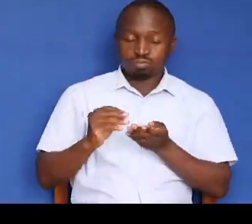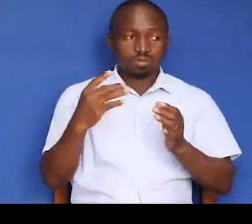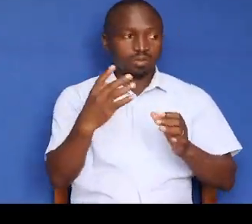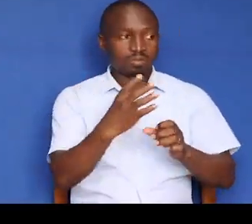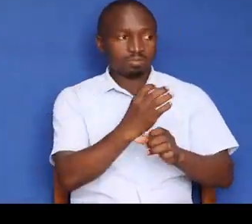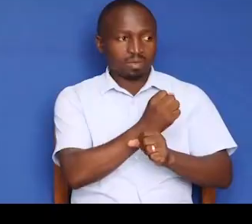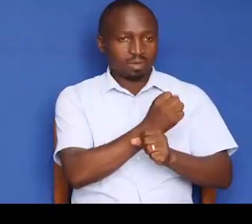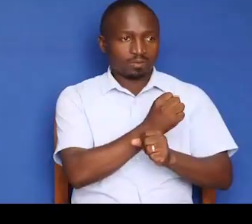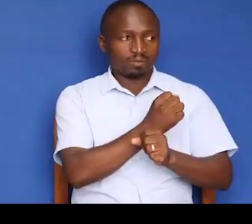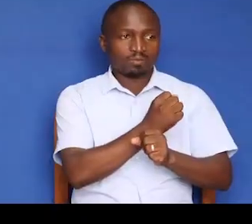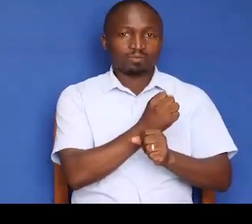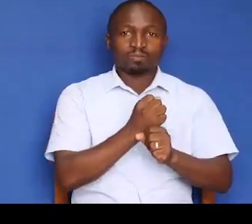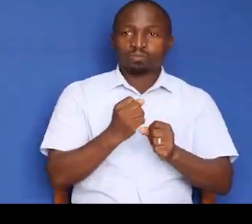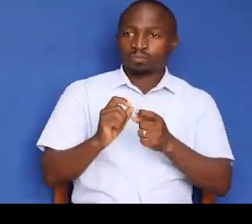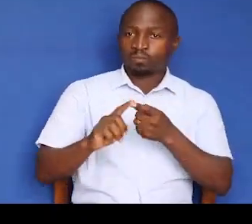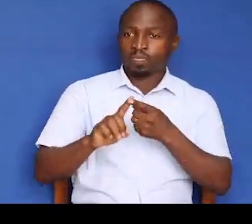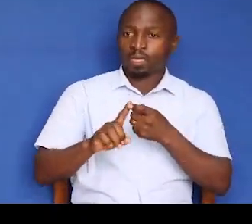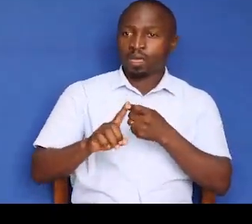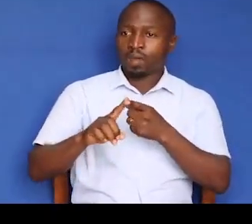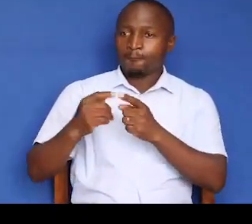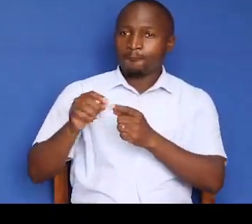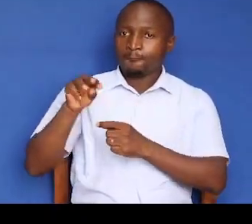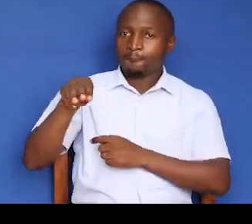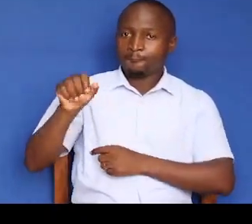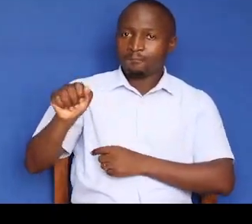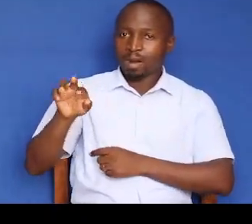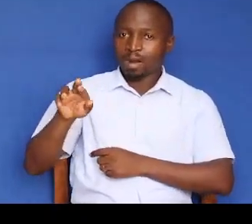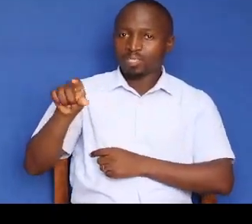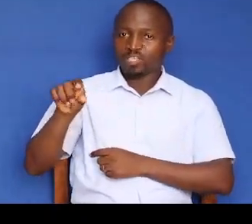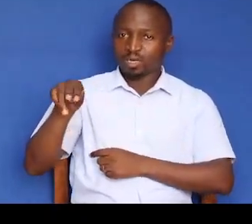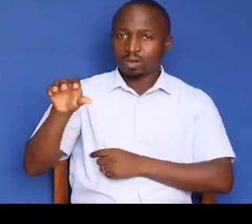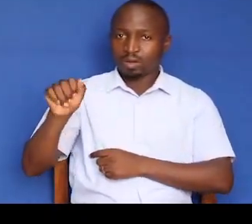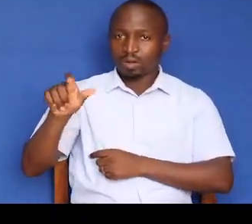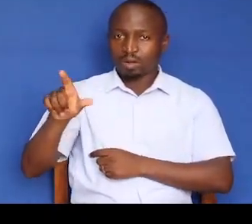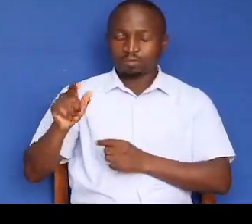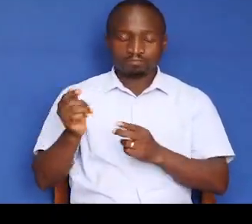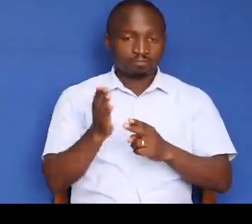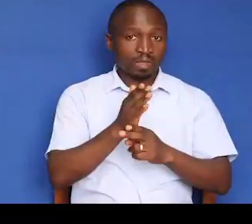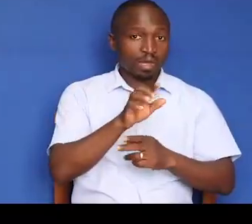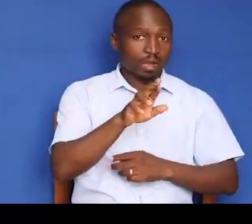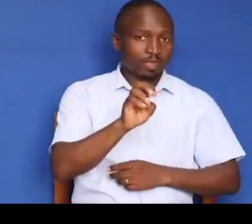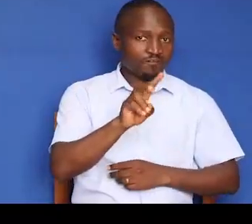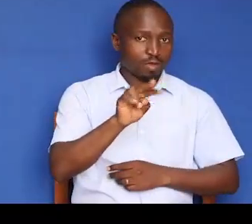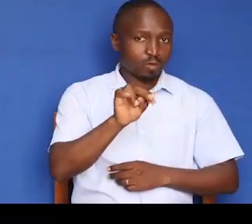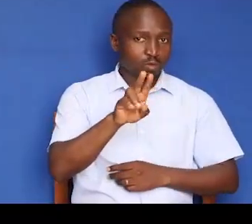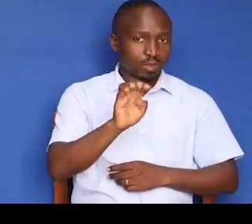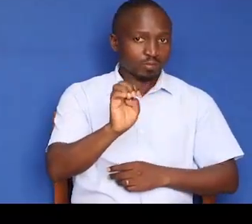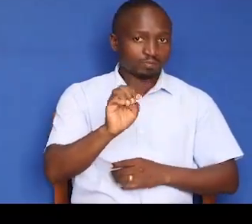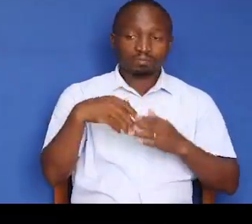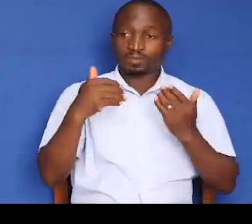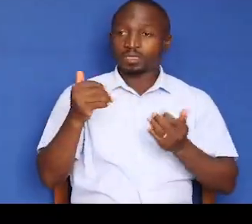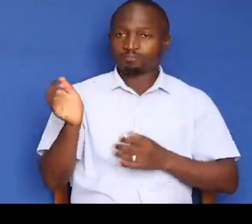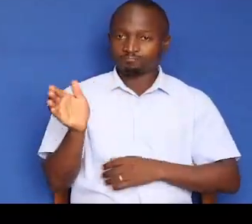revenue over change in total output, we get marginal revenue. So let us start at